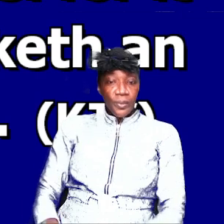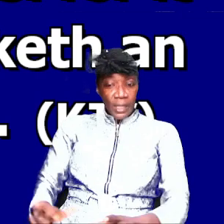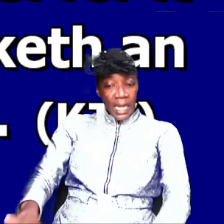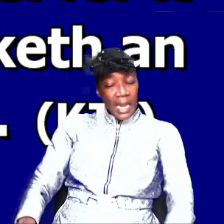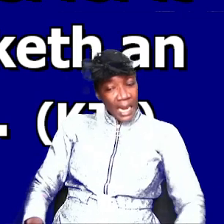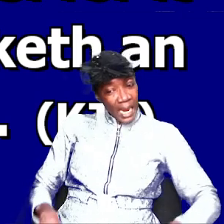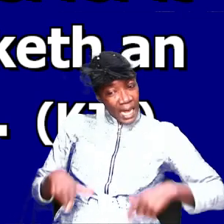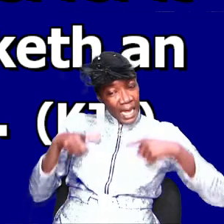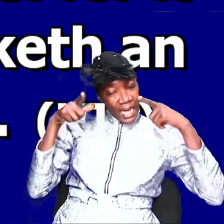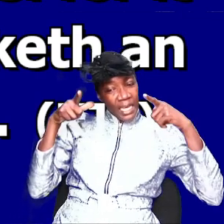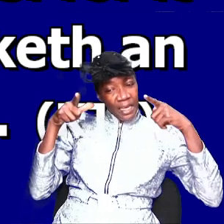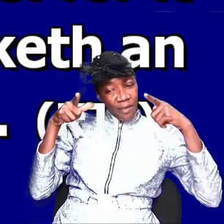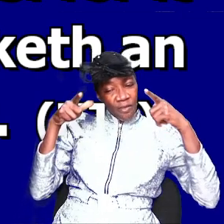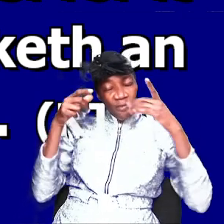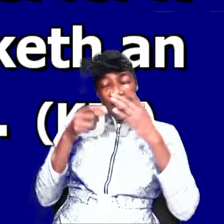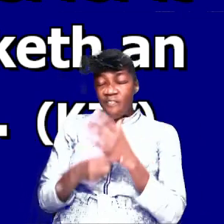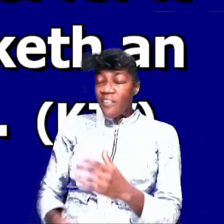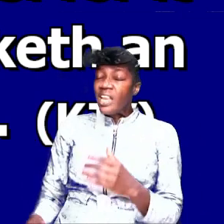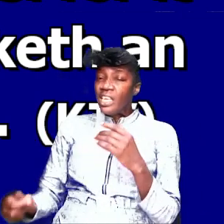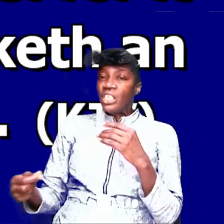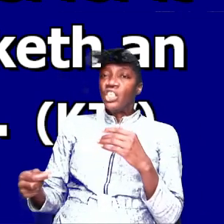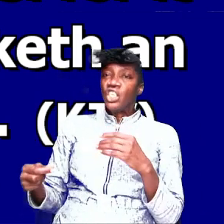For the life of the flesh